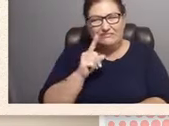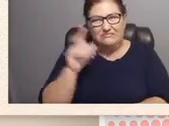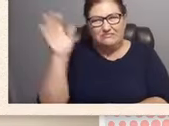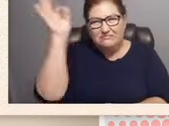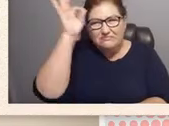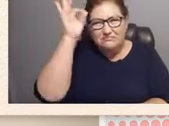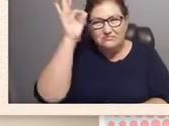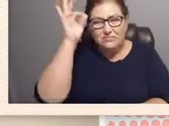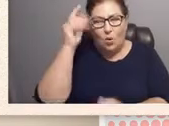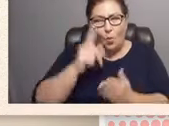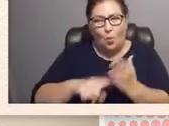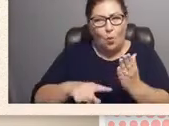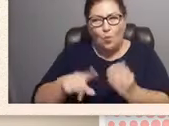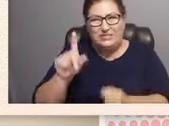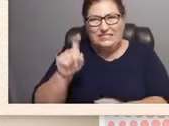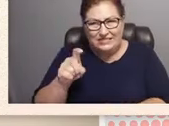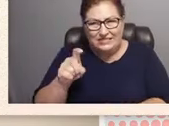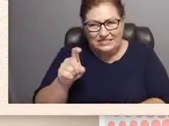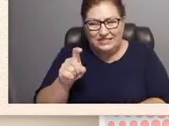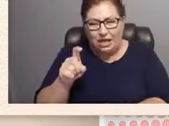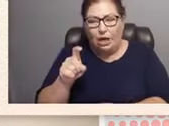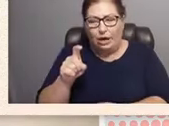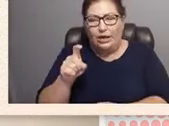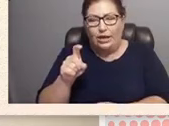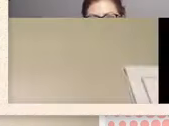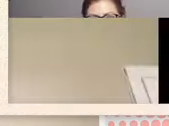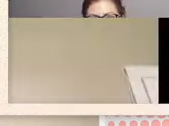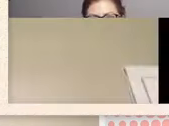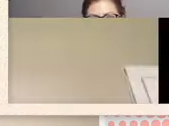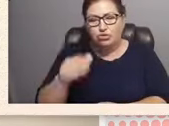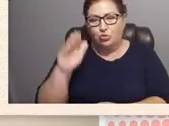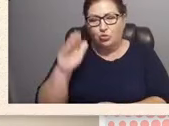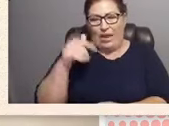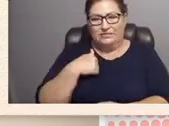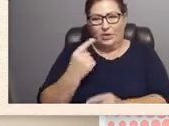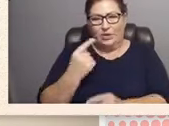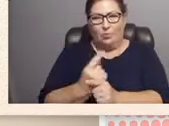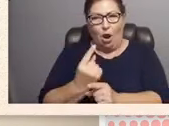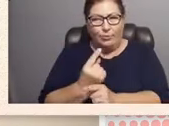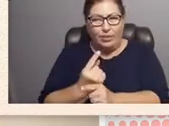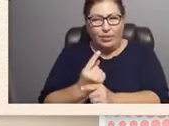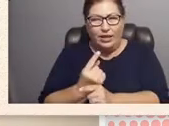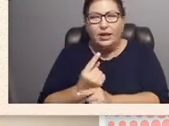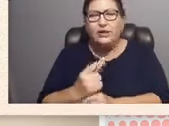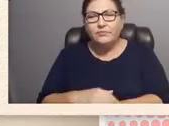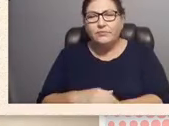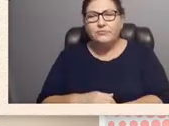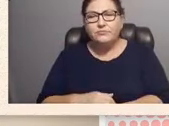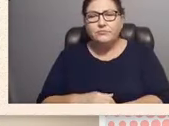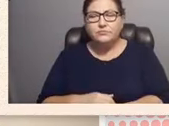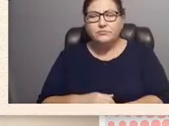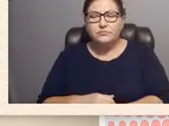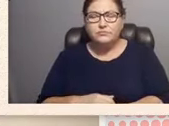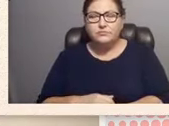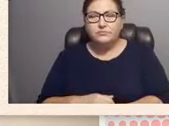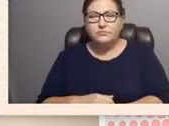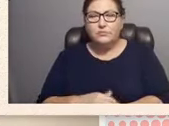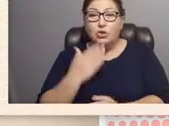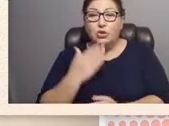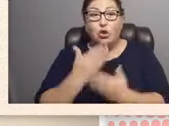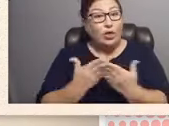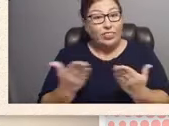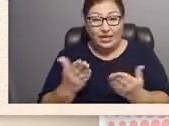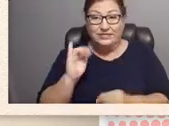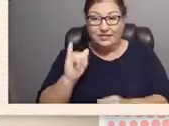necessary to kind of raise me properly. Uh, the good thing is that I was raised with my